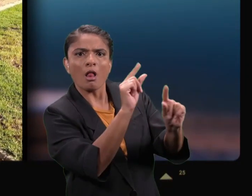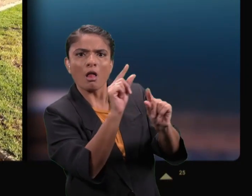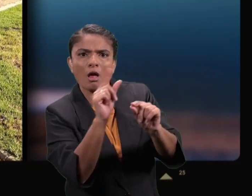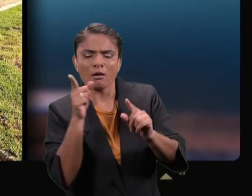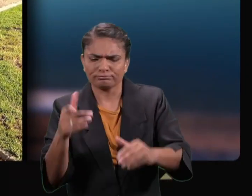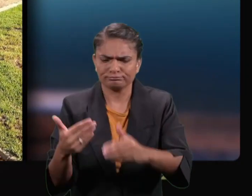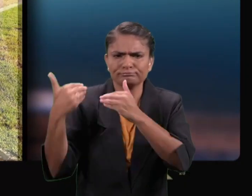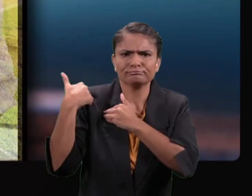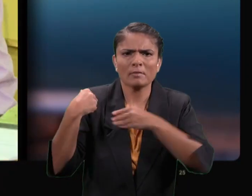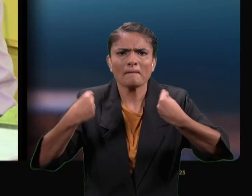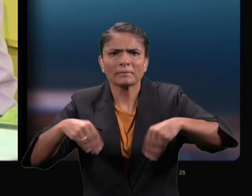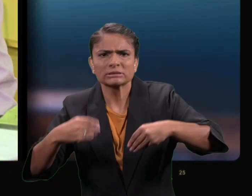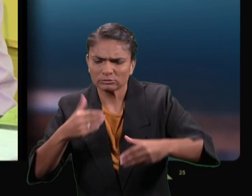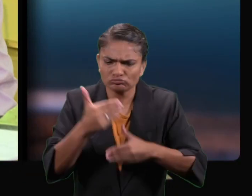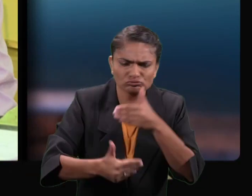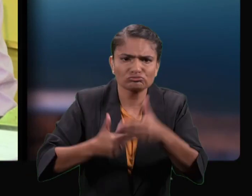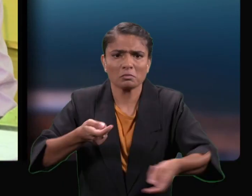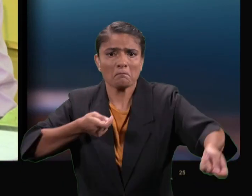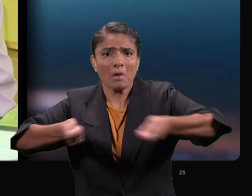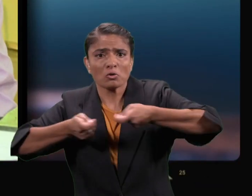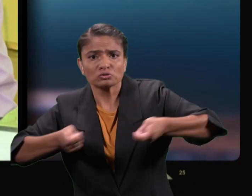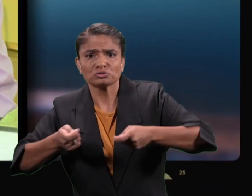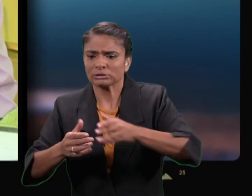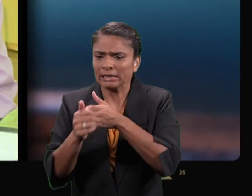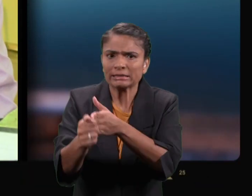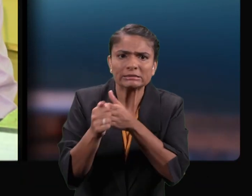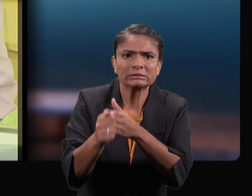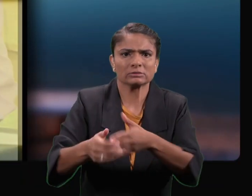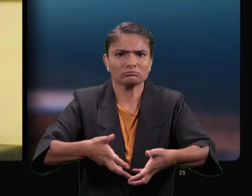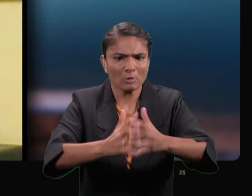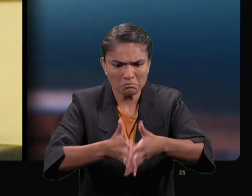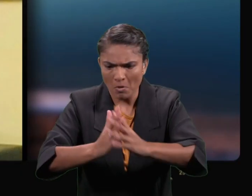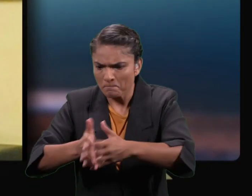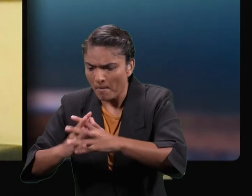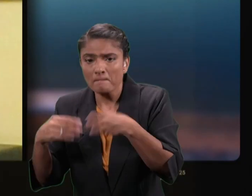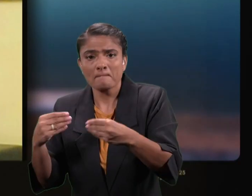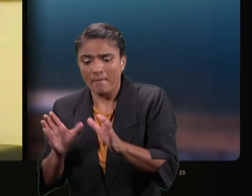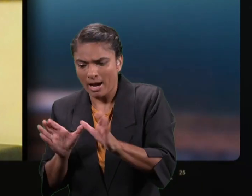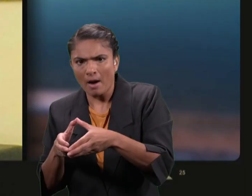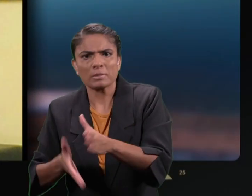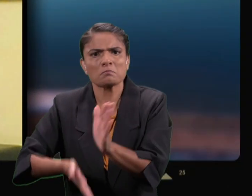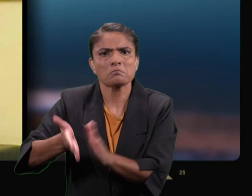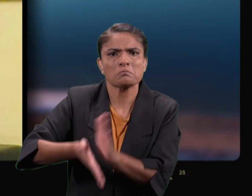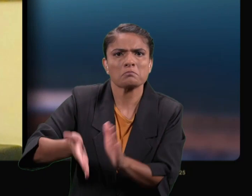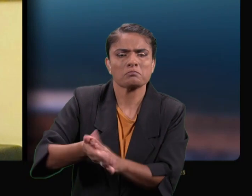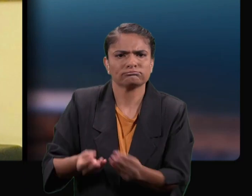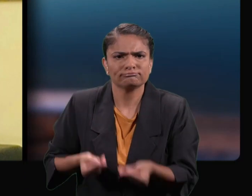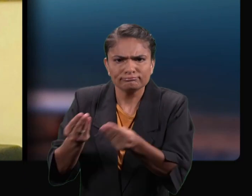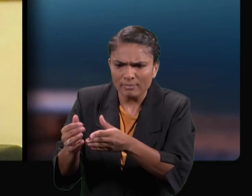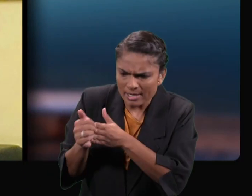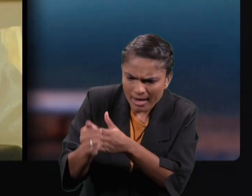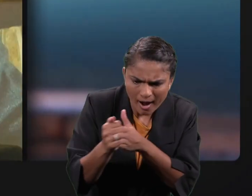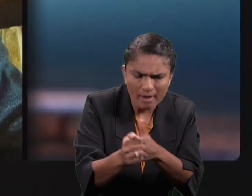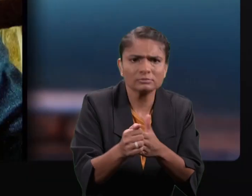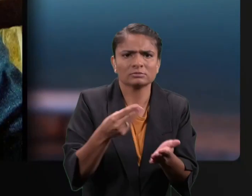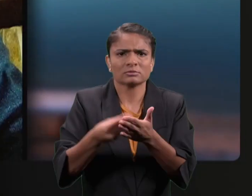His functional responsibilities in the business include managing and leading the establishment of and running the company and providing guidance